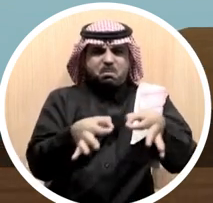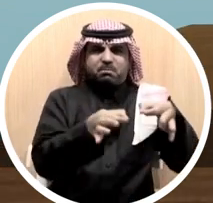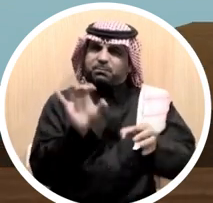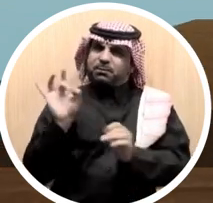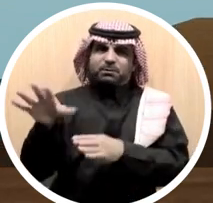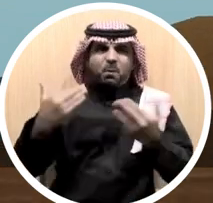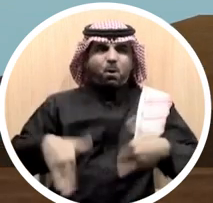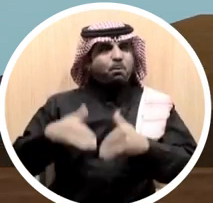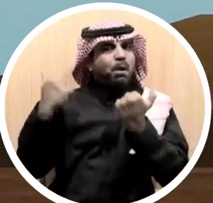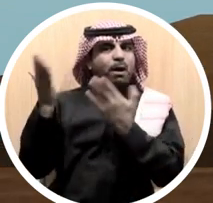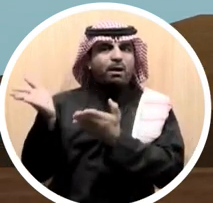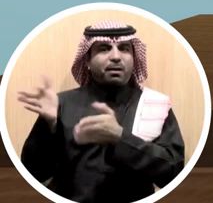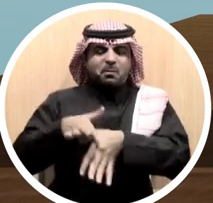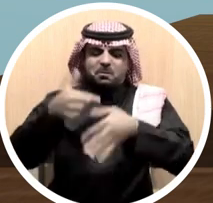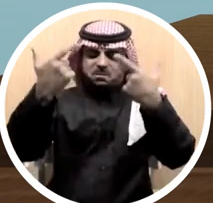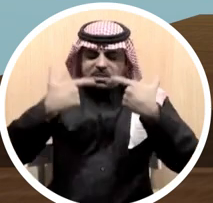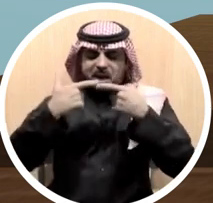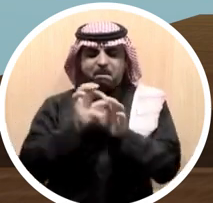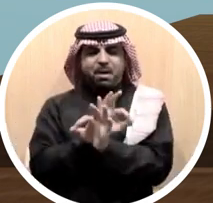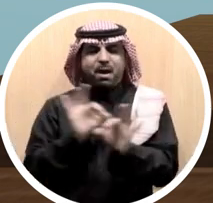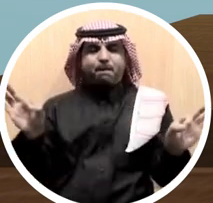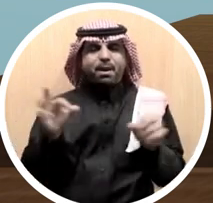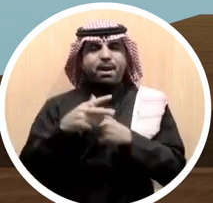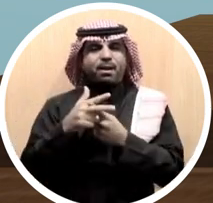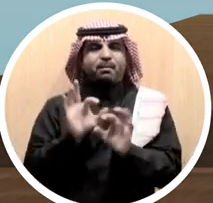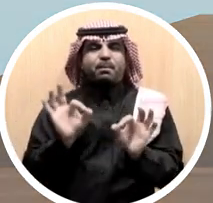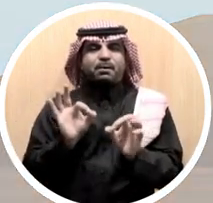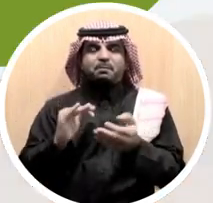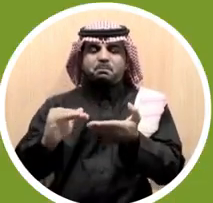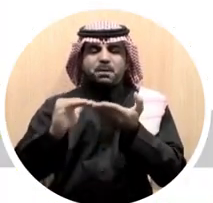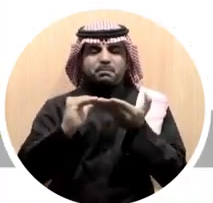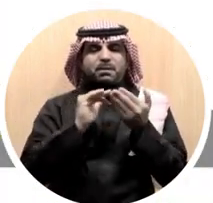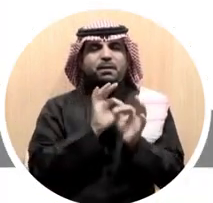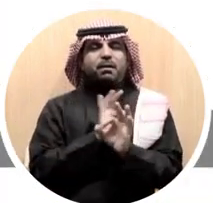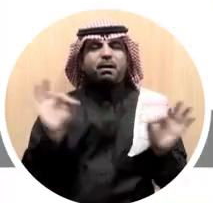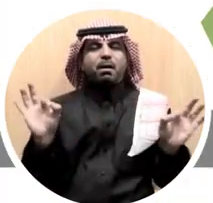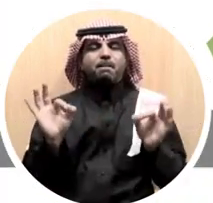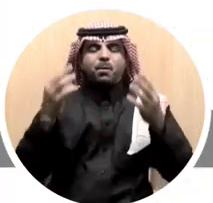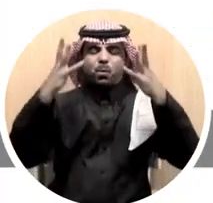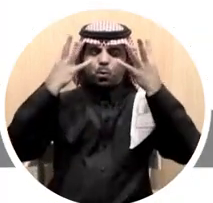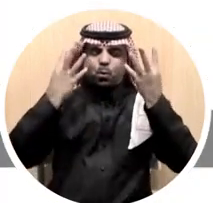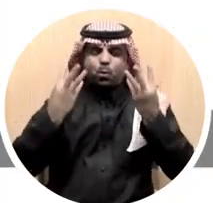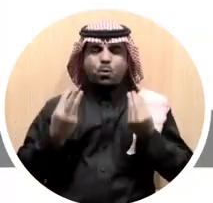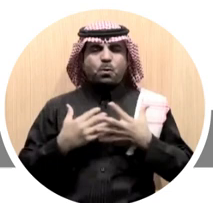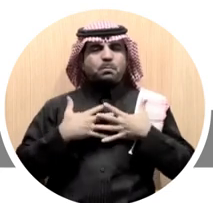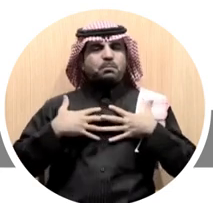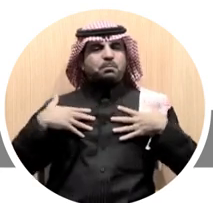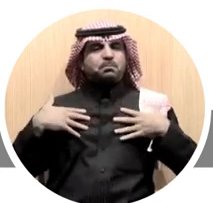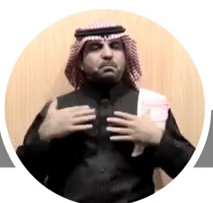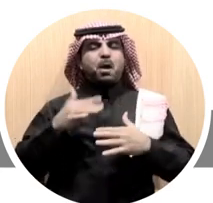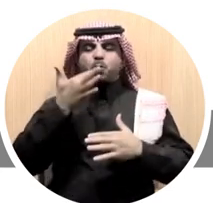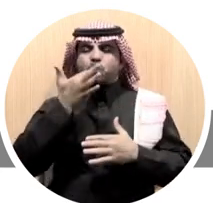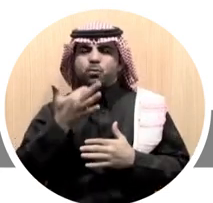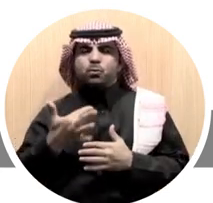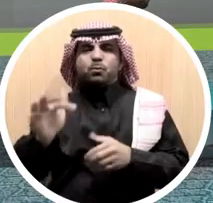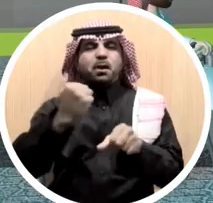longer. This means substantial financial gain. Areen, of persons with disabilities,